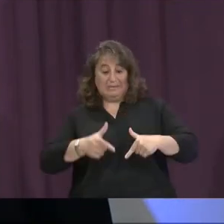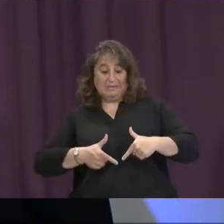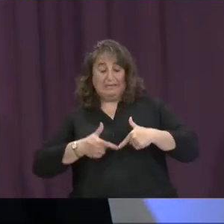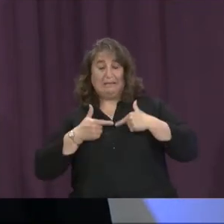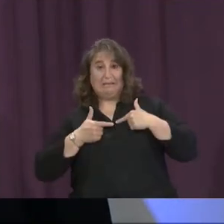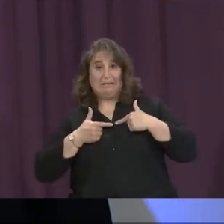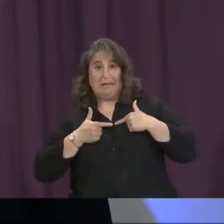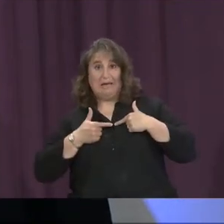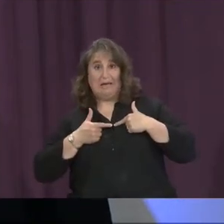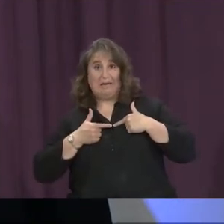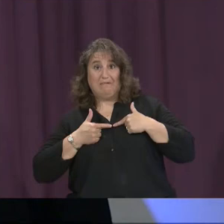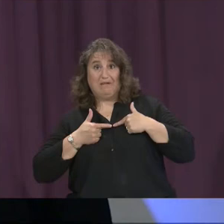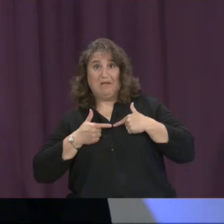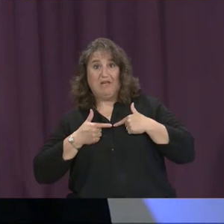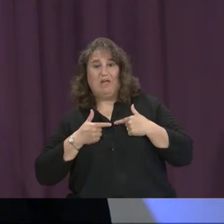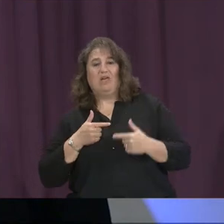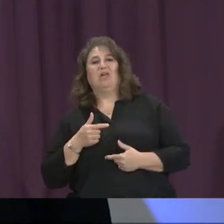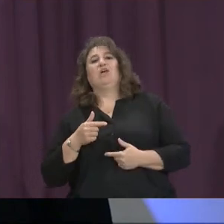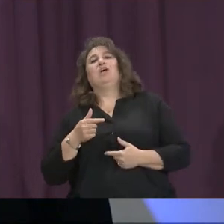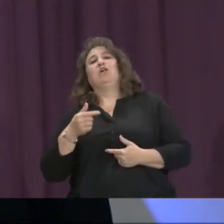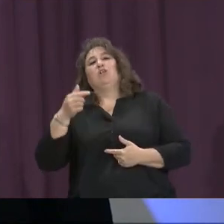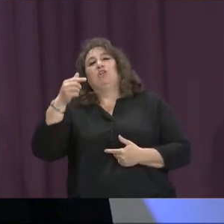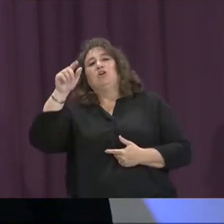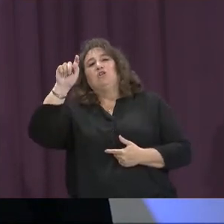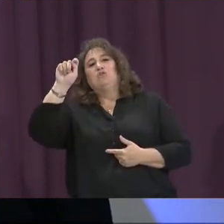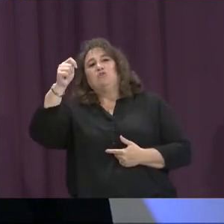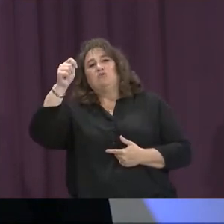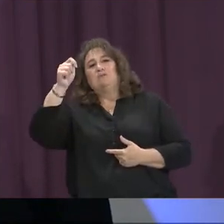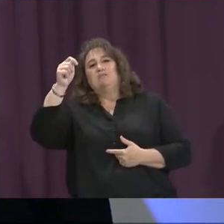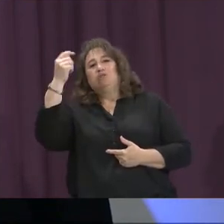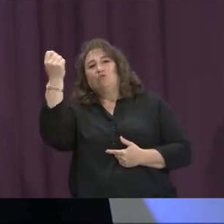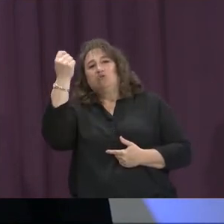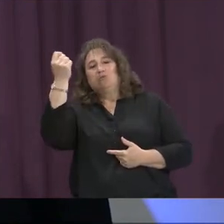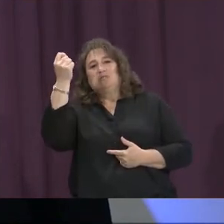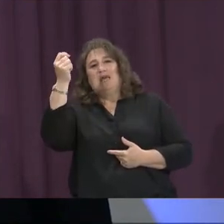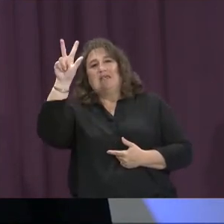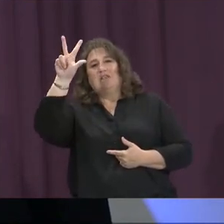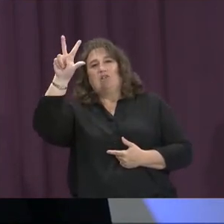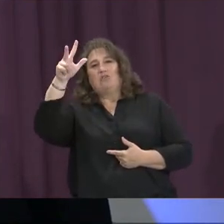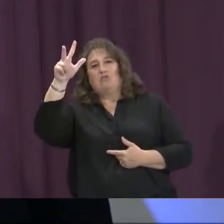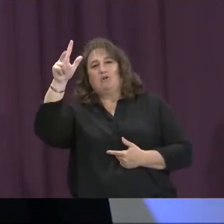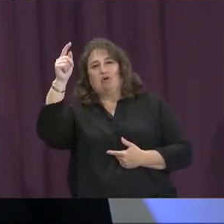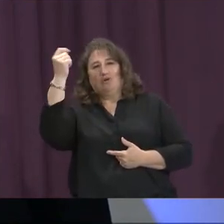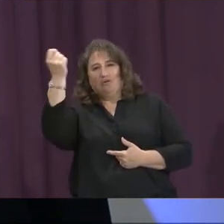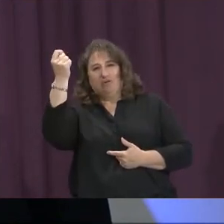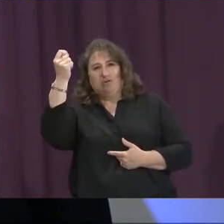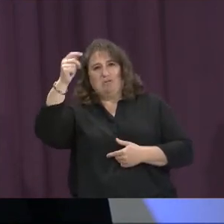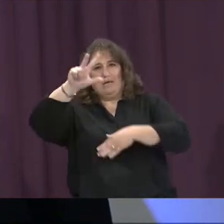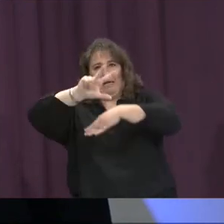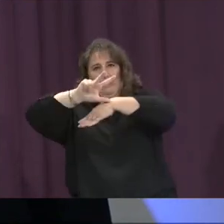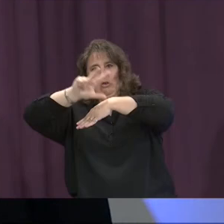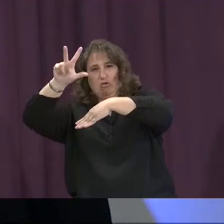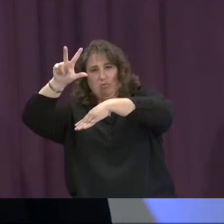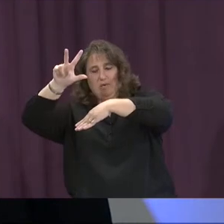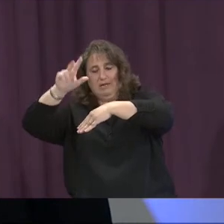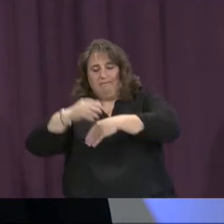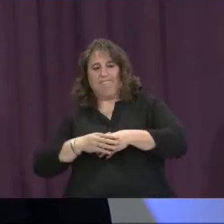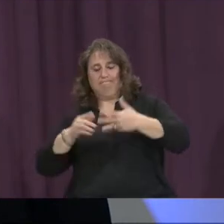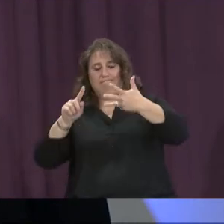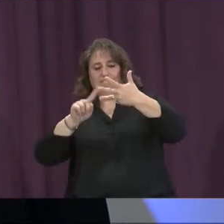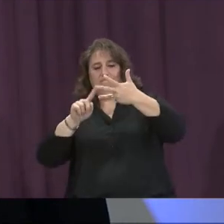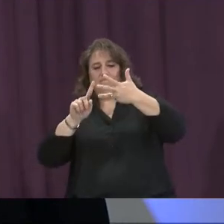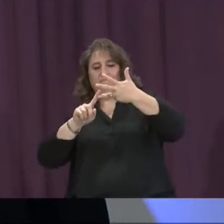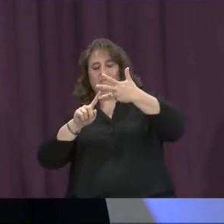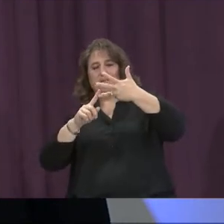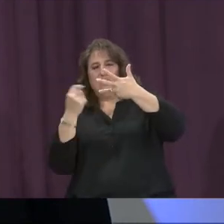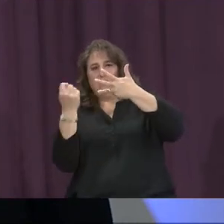is every third Tuesday at 3 p.m. Um, but, um, you can also watch our shows